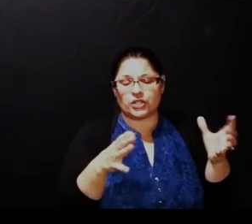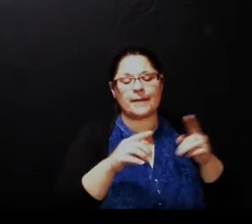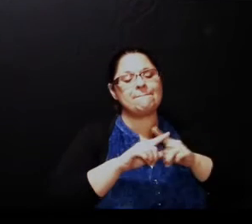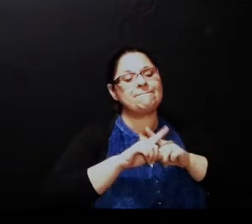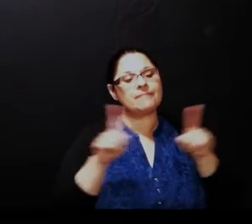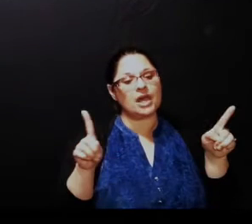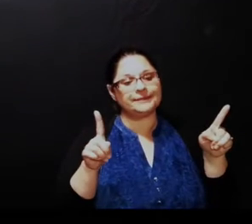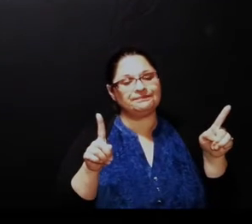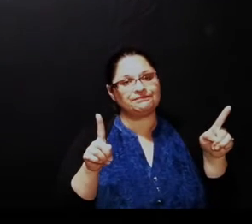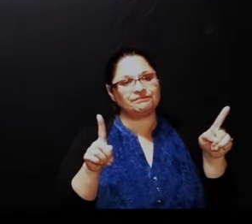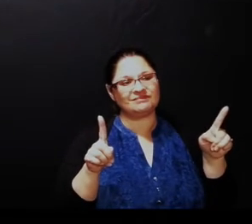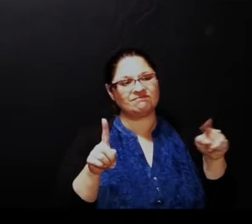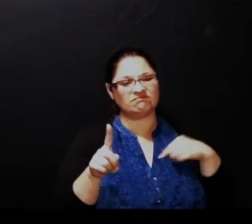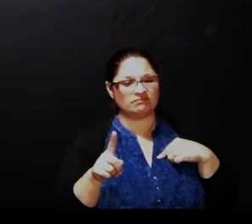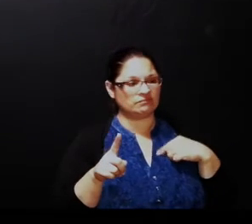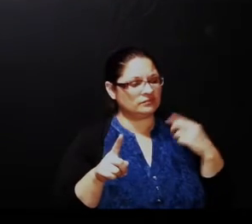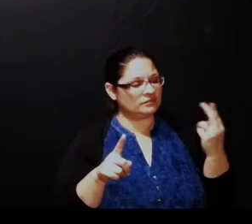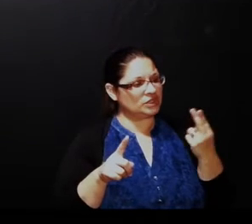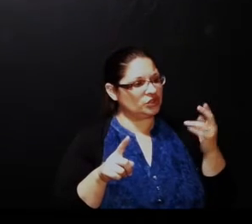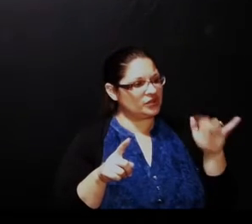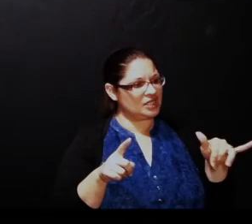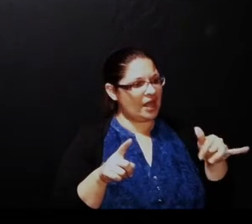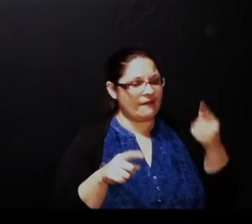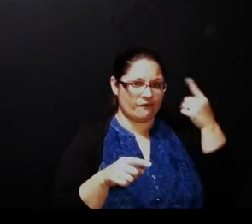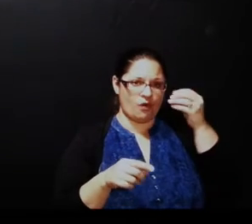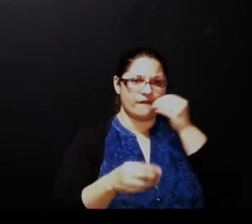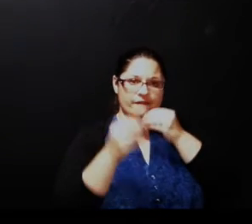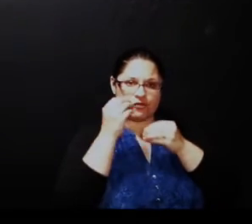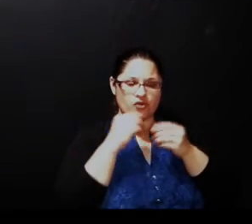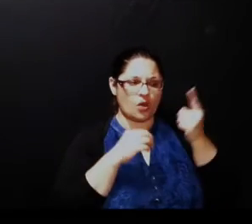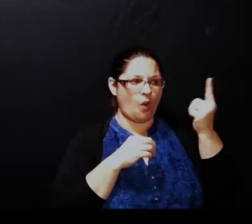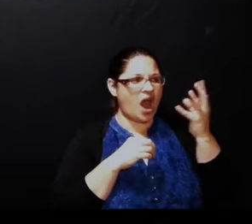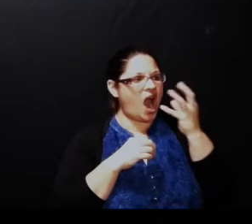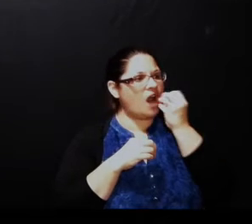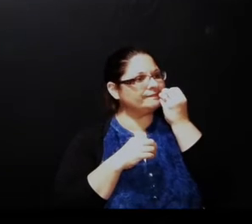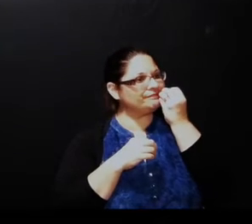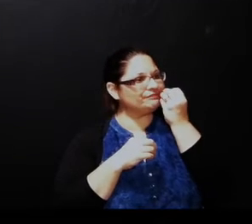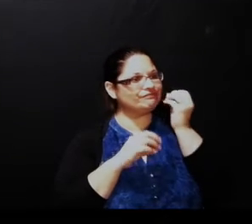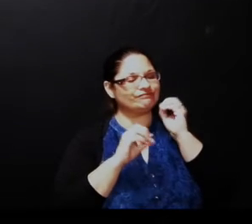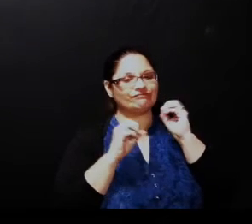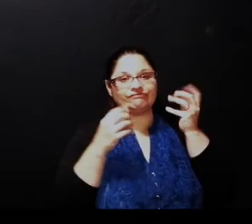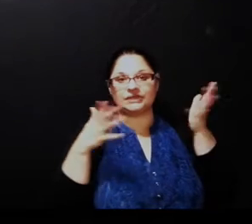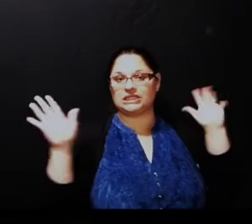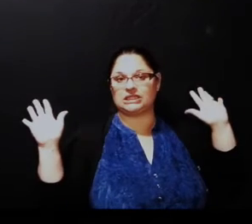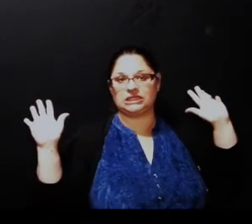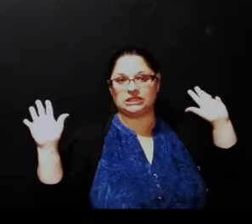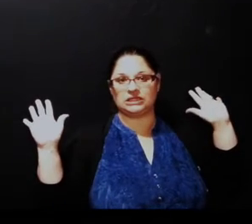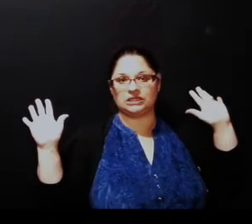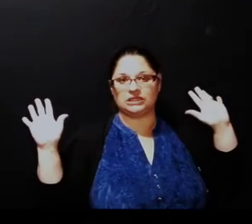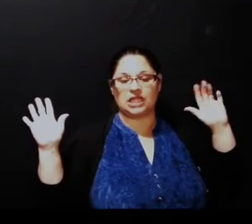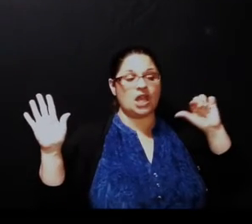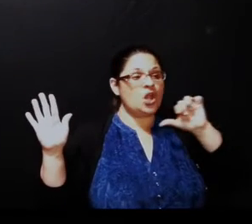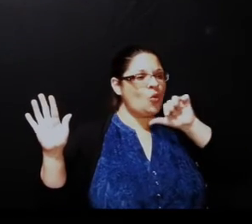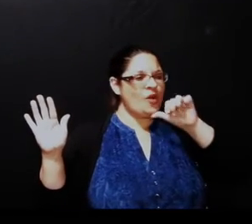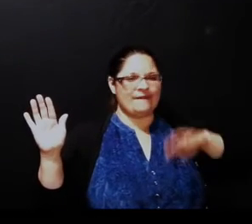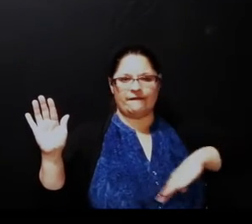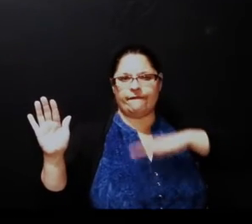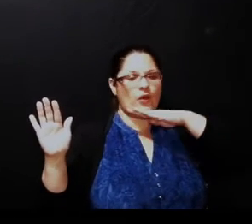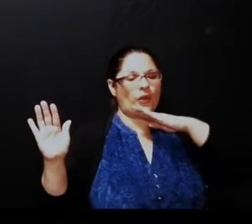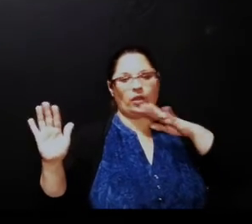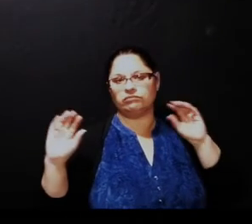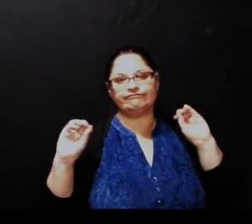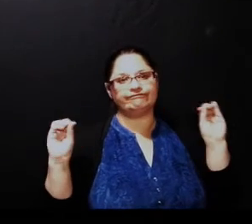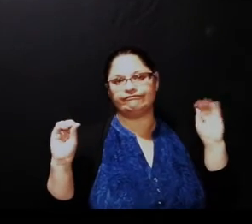you were to take that seed and use it for food, it would be just one crunch between your teeth and gone, and it wouldn't satisfy any hunger